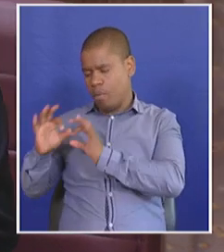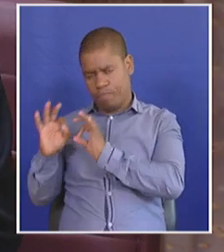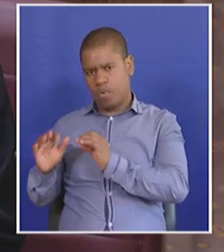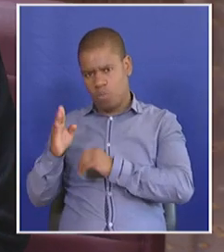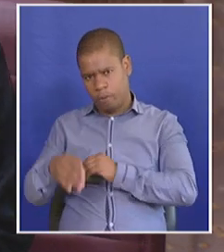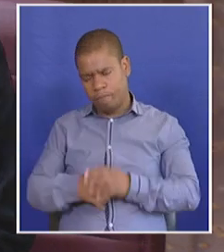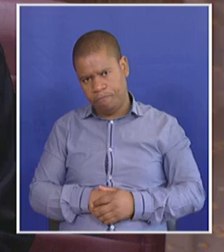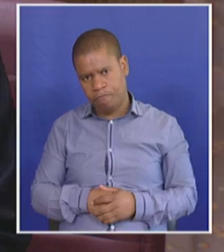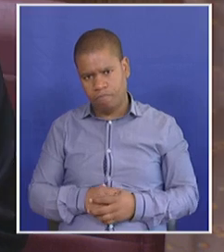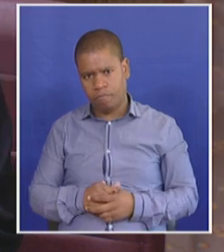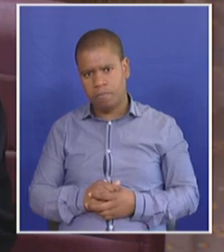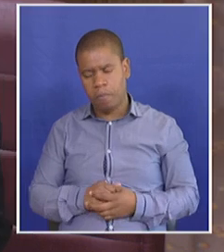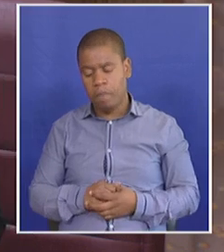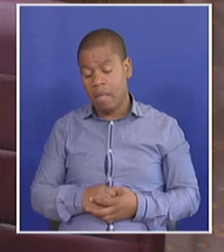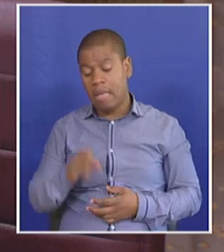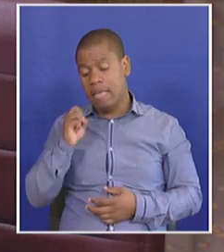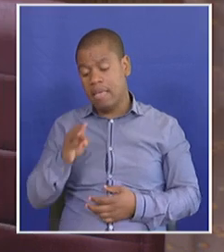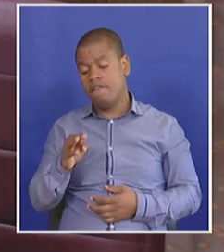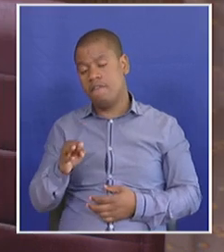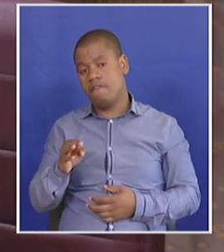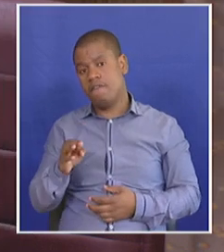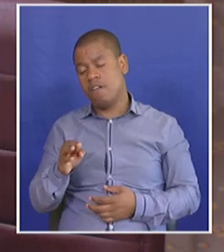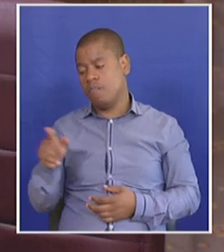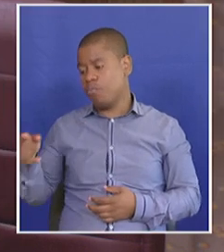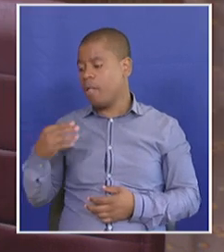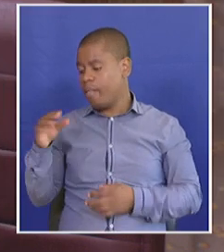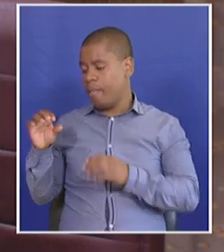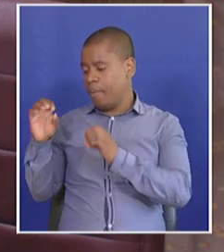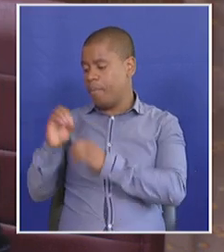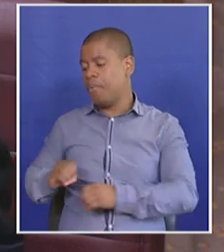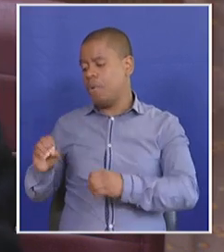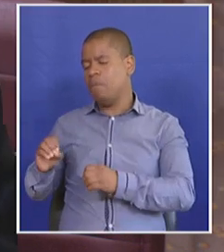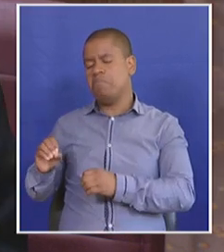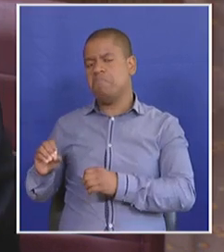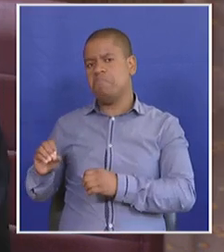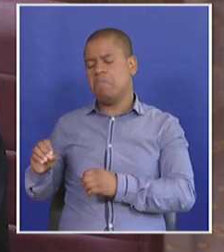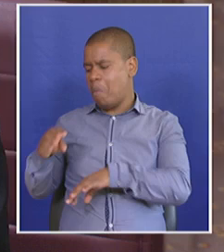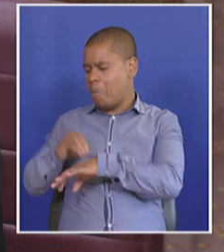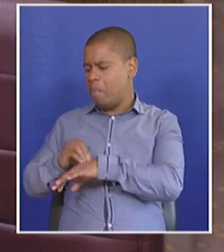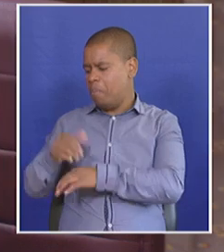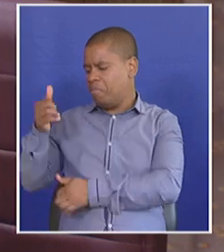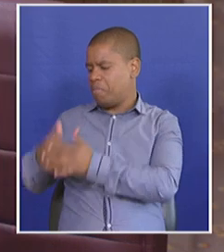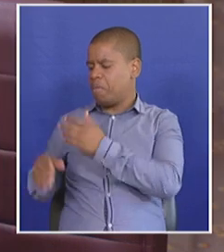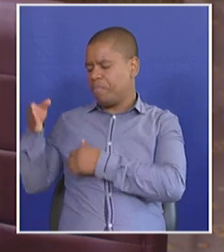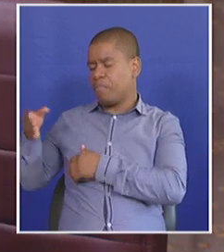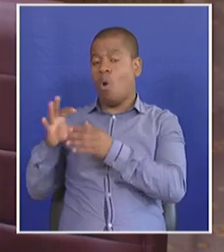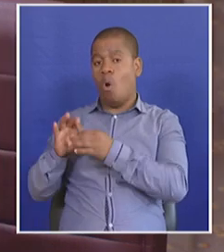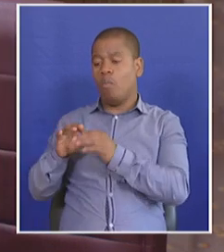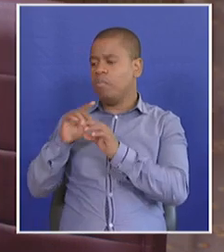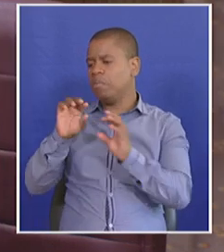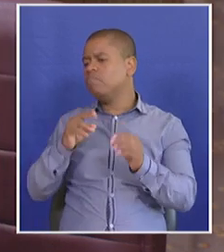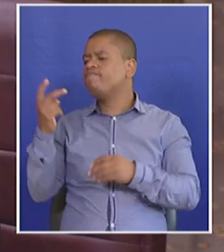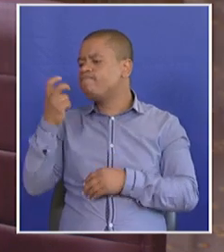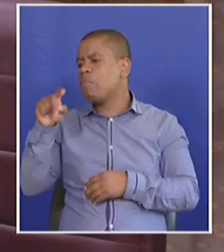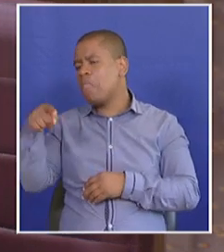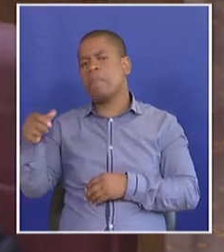placements for children as well. Each case is really dealt with on its merits. That's really all I can say at this point.